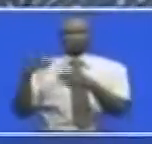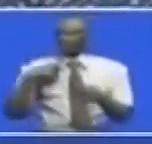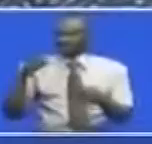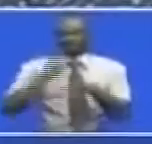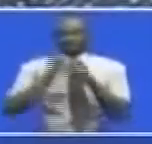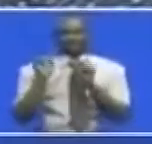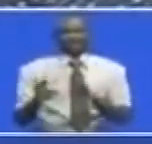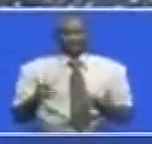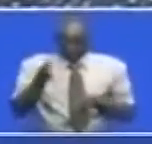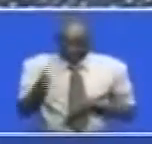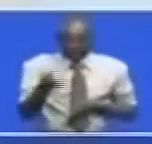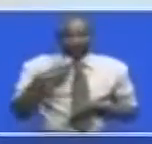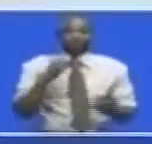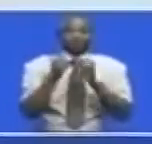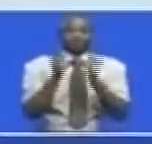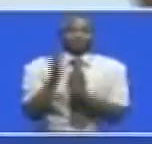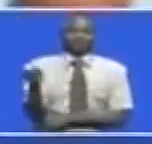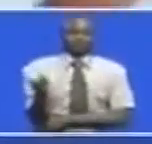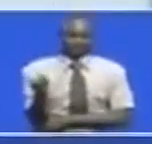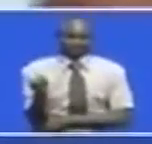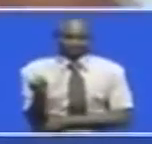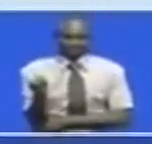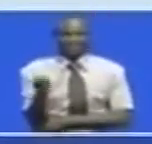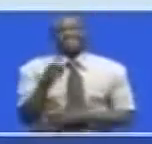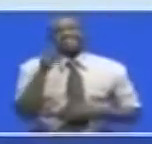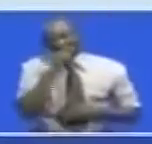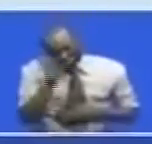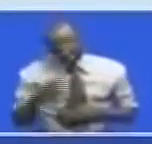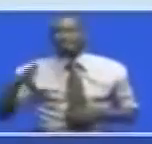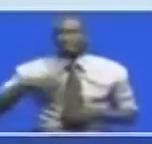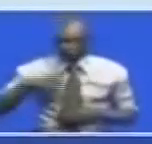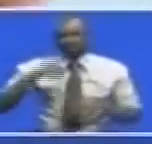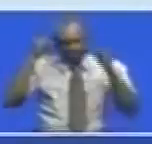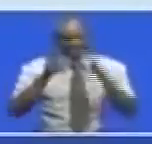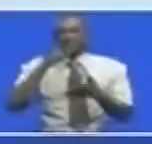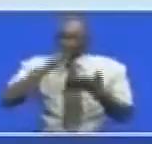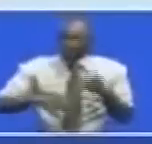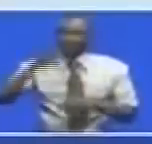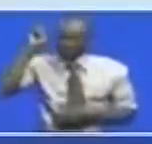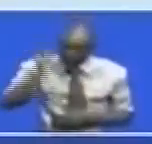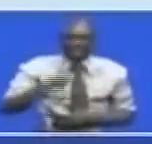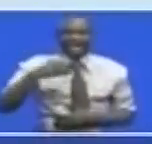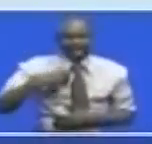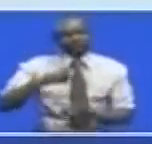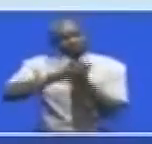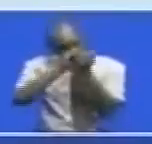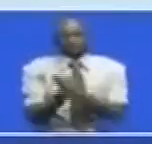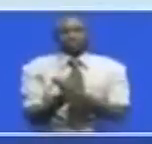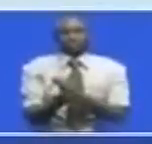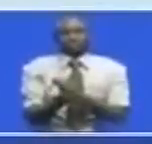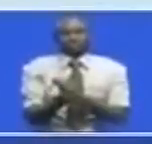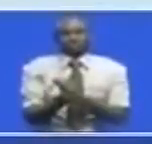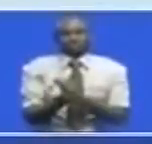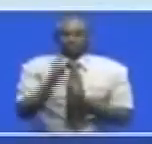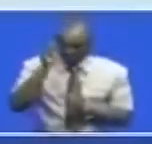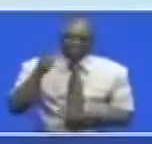in this year's race to State House. Watanzania wameamua kwamba ni lazima mabadiliko ni